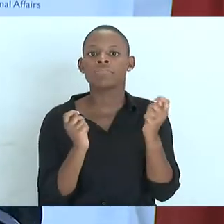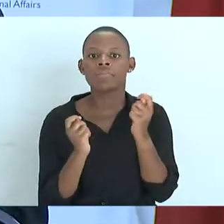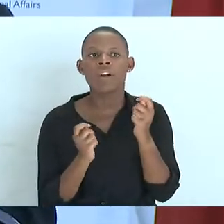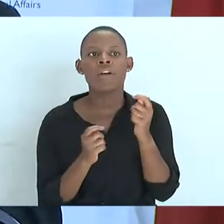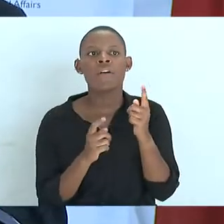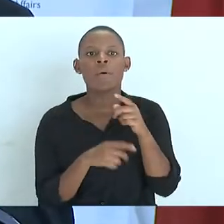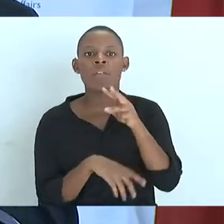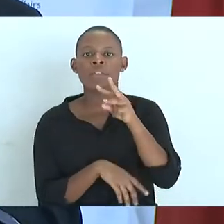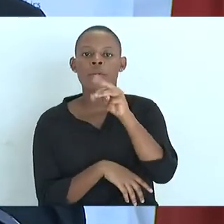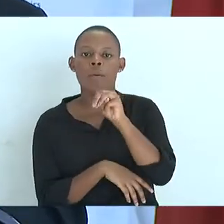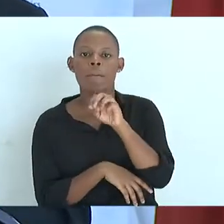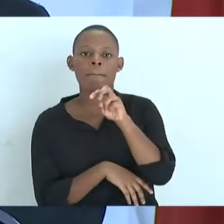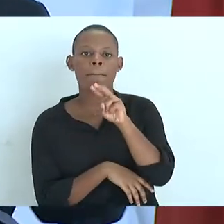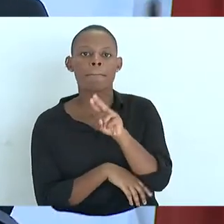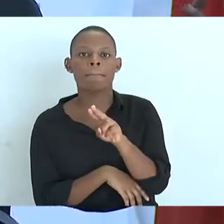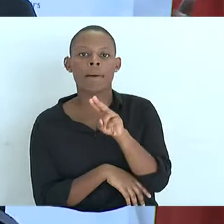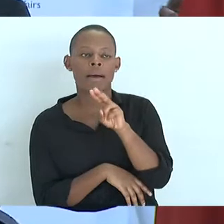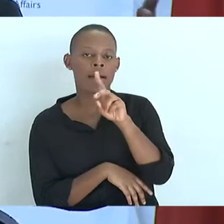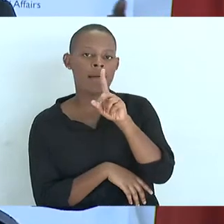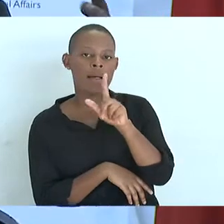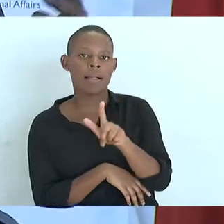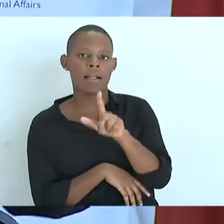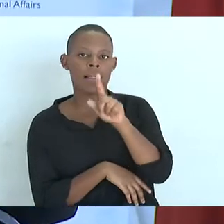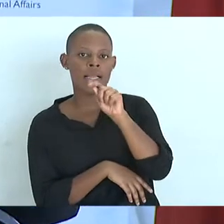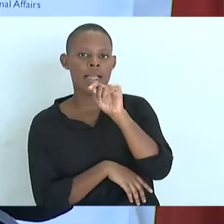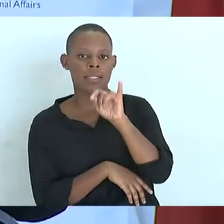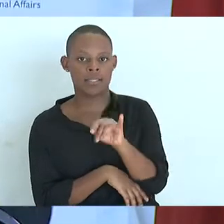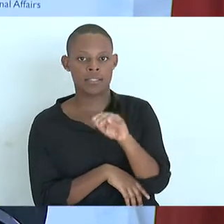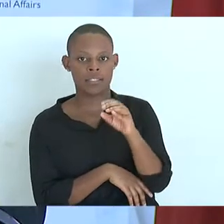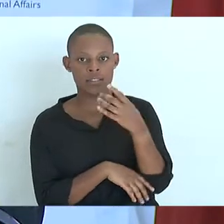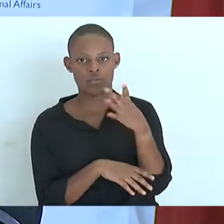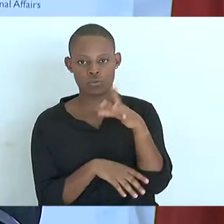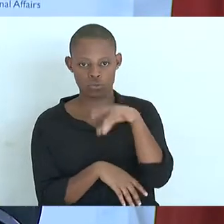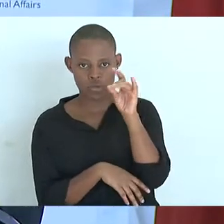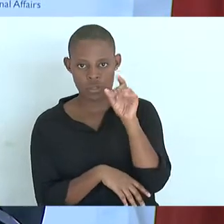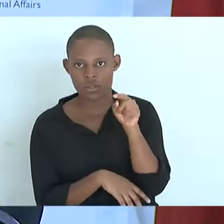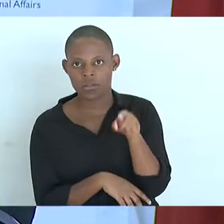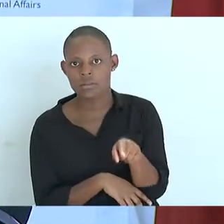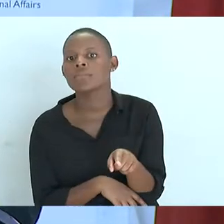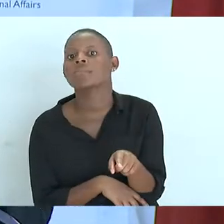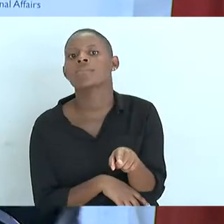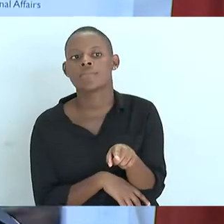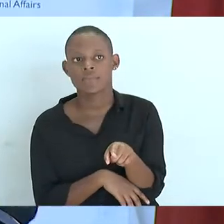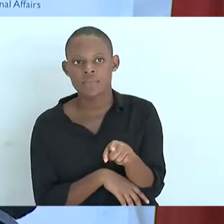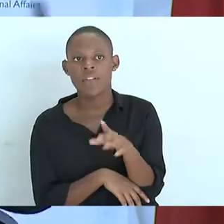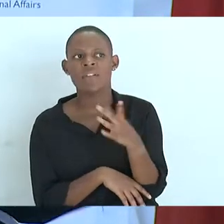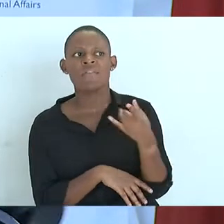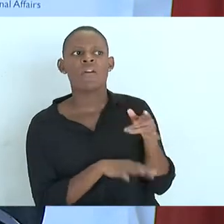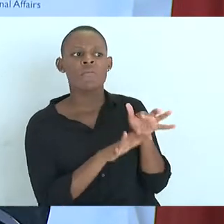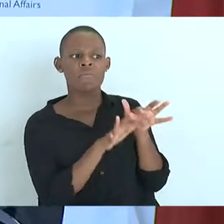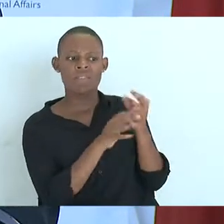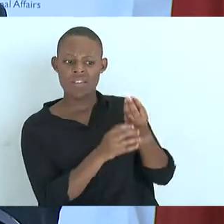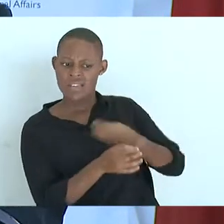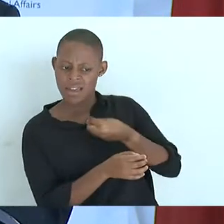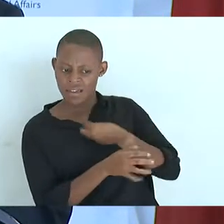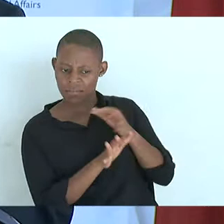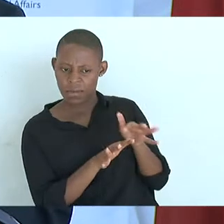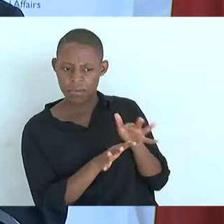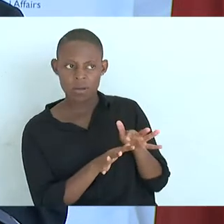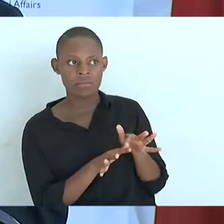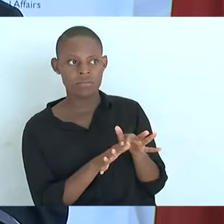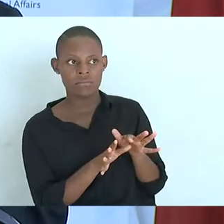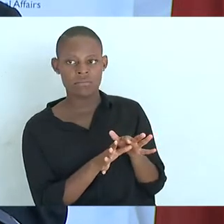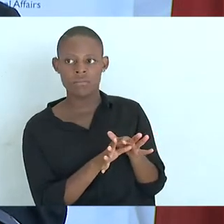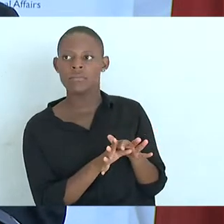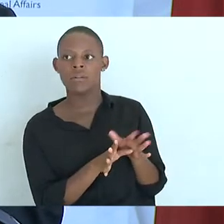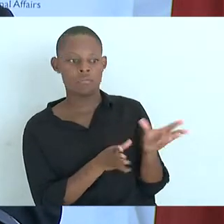MultiChoice. And it was a group of about 50 young people from KwaZulu-Natal who are being exposed to all the best practices in the